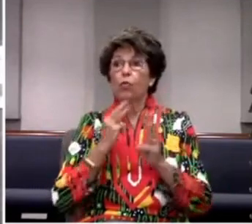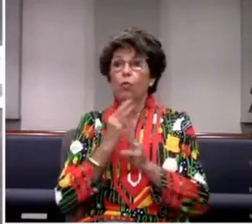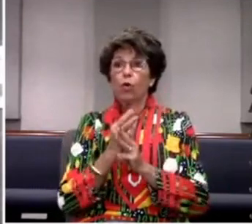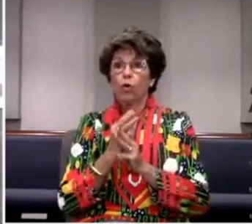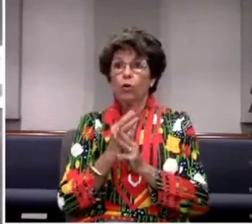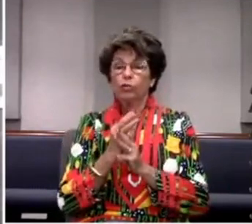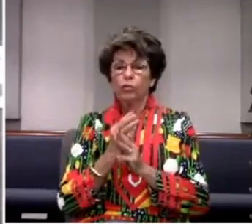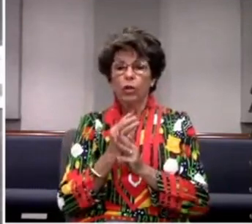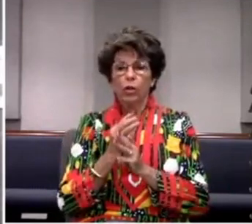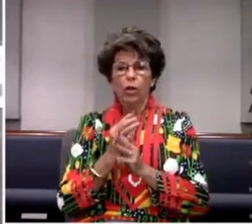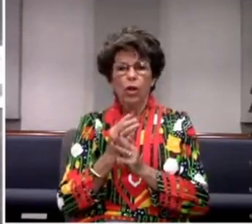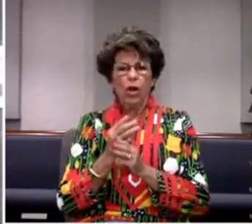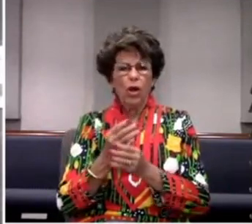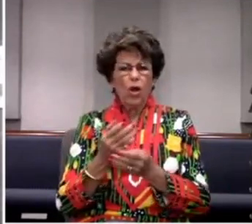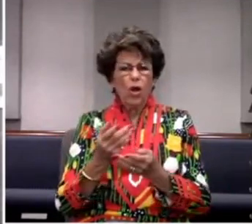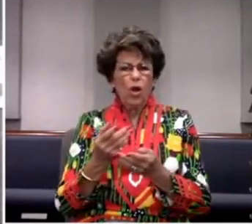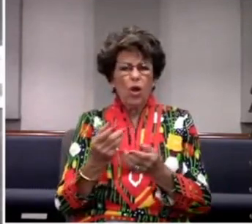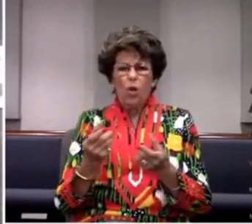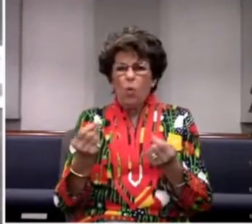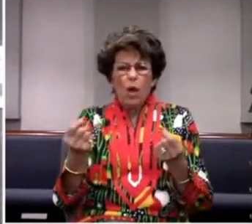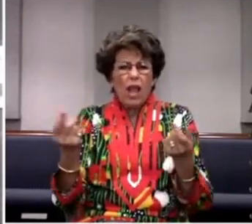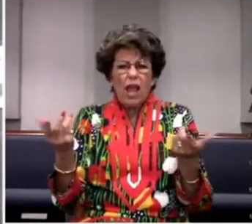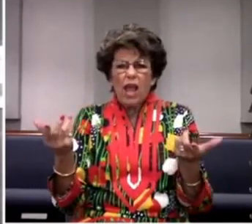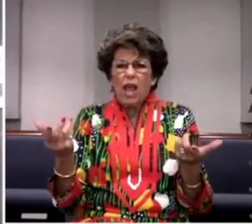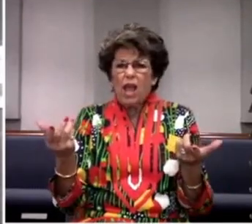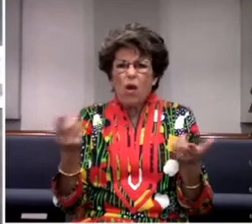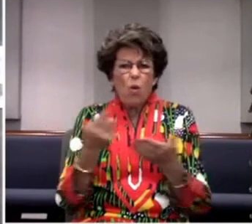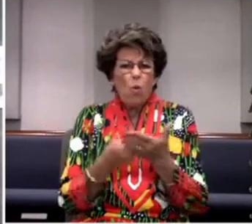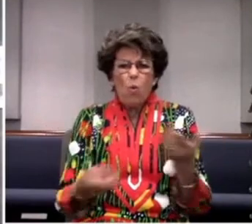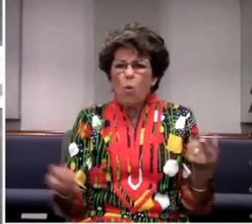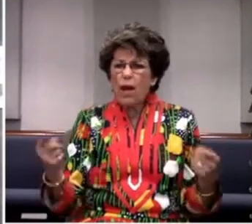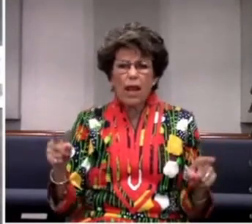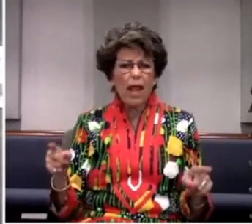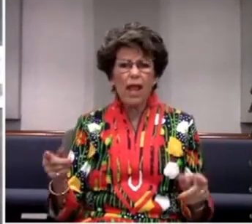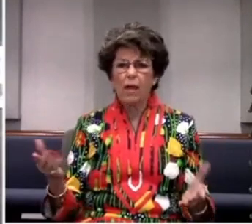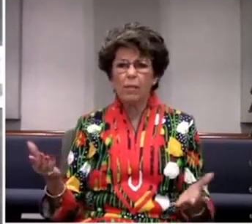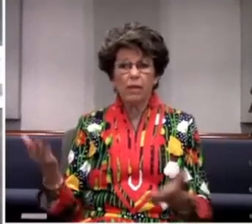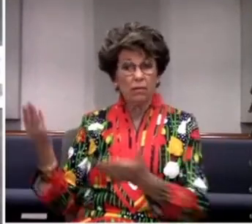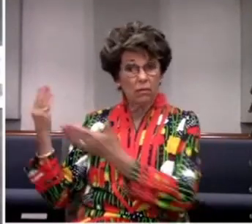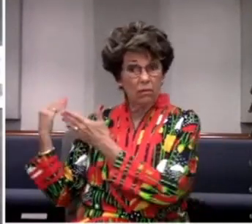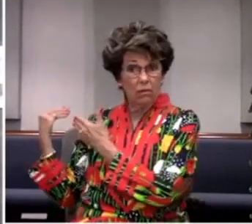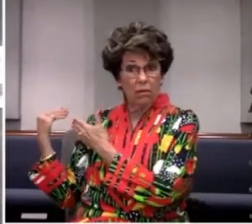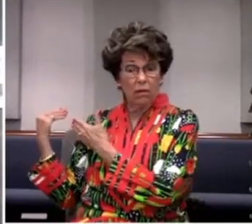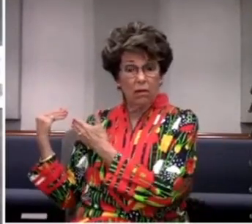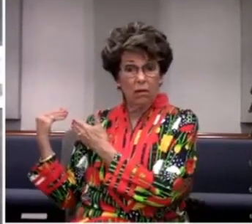what happened then? I'll read you a verse.